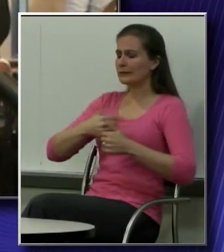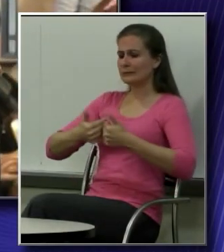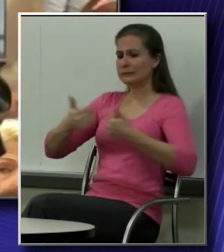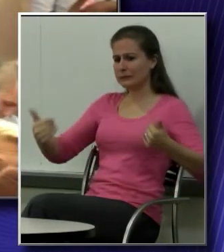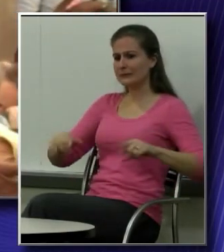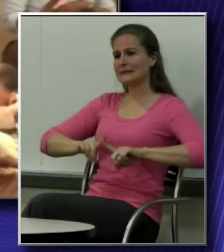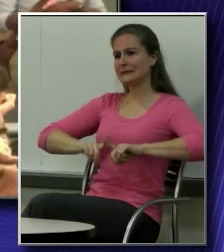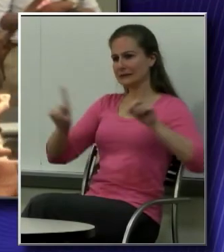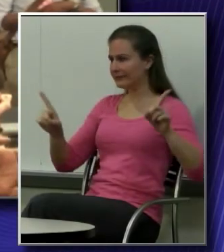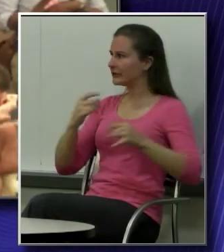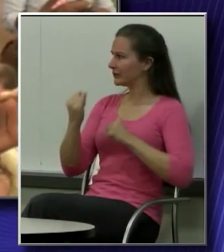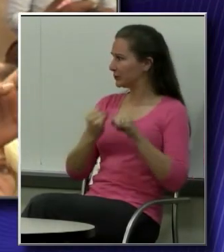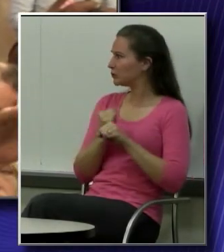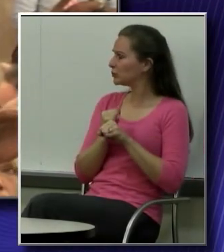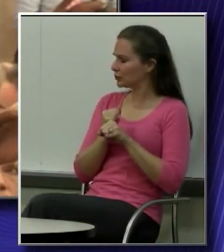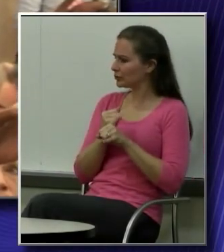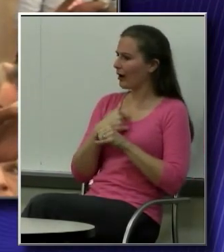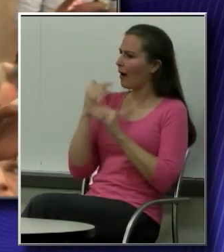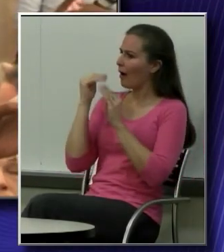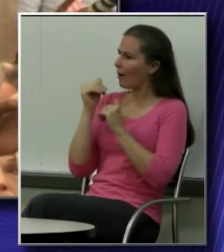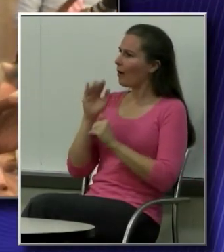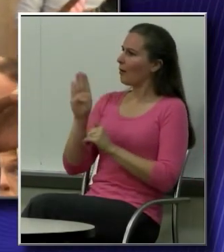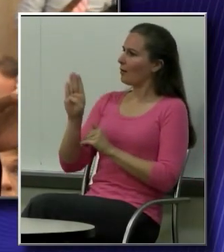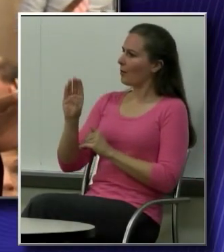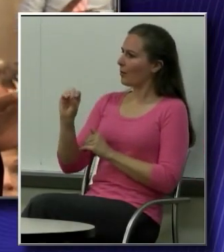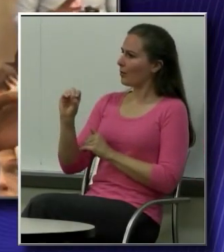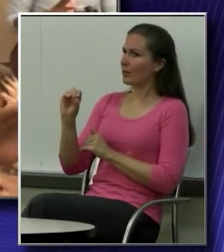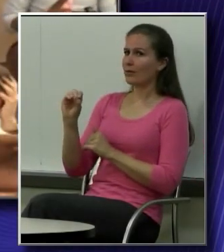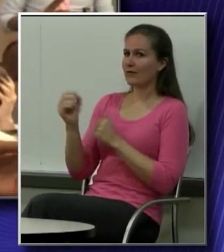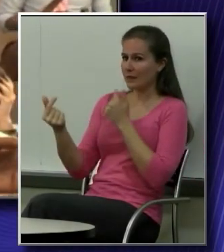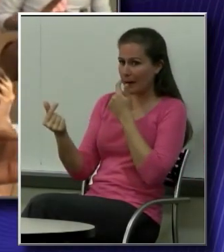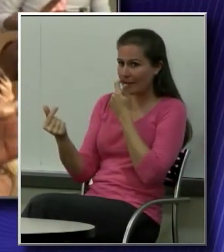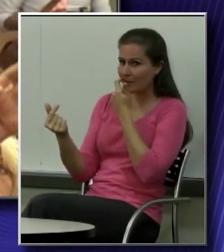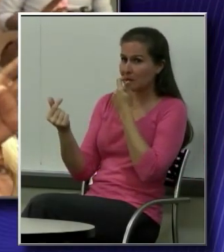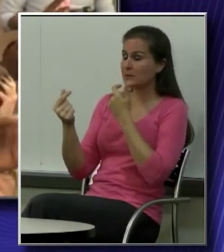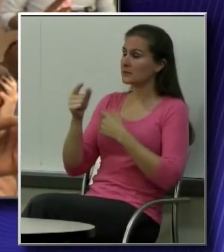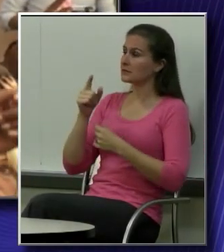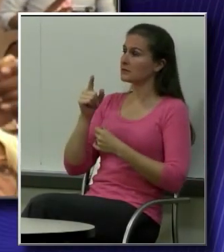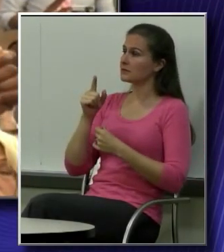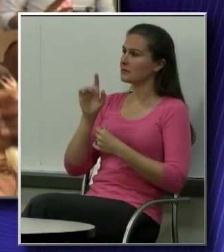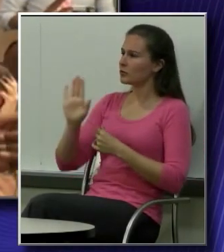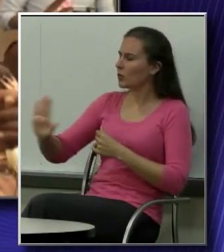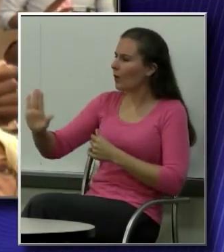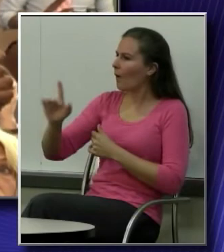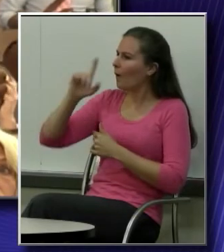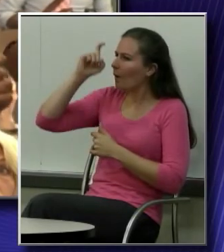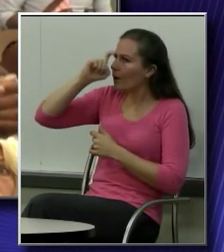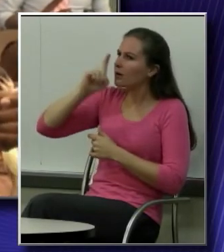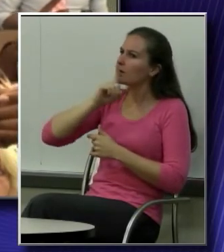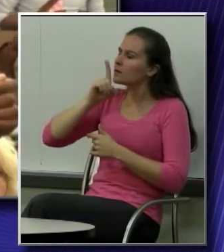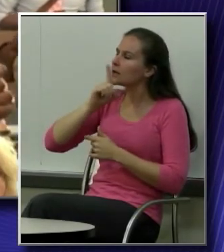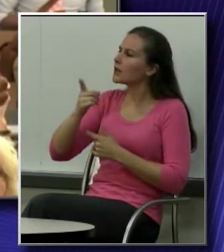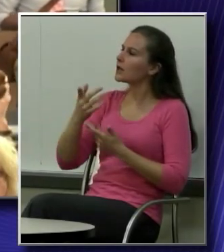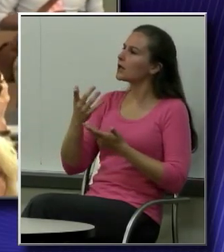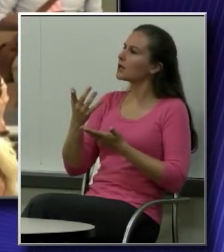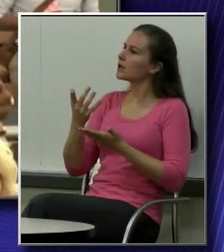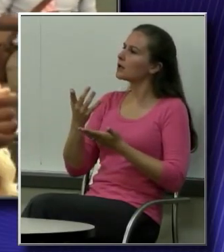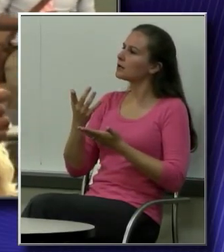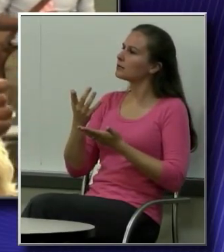and I hope that the Board of Governors, in its wisdom, really make that